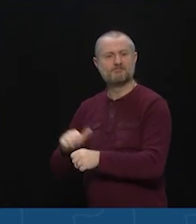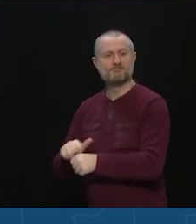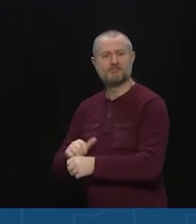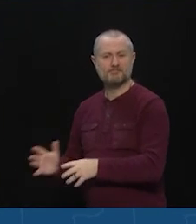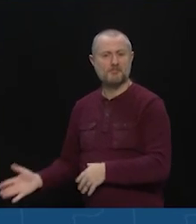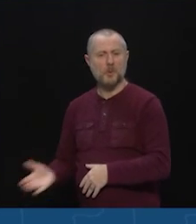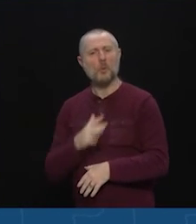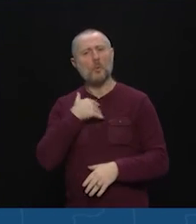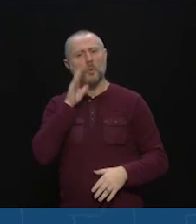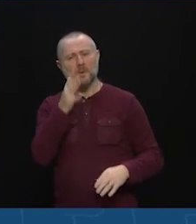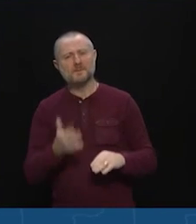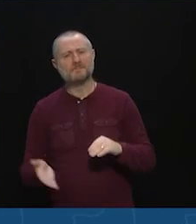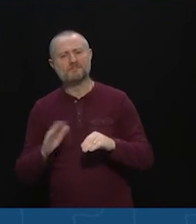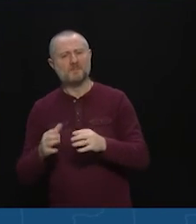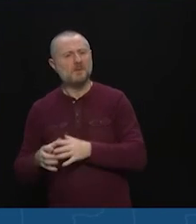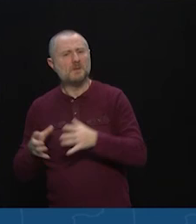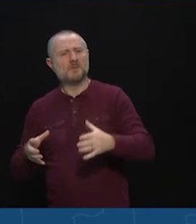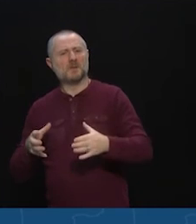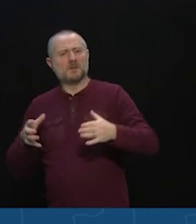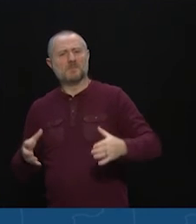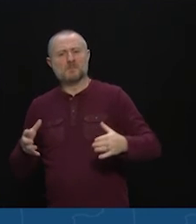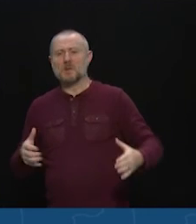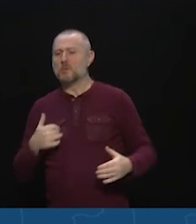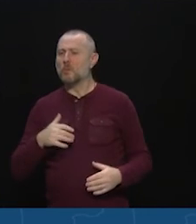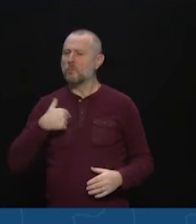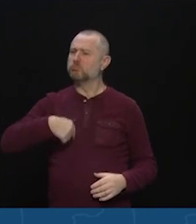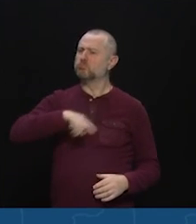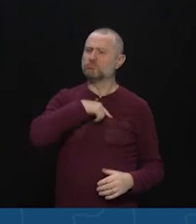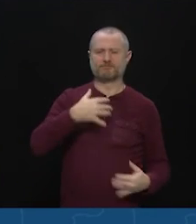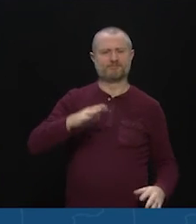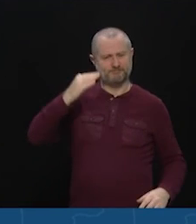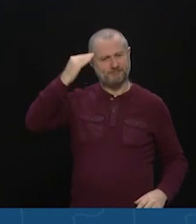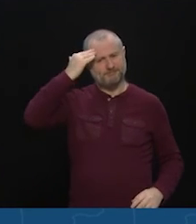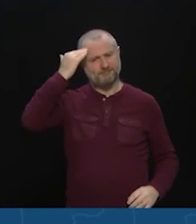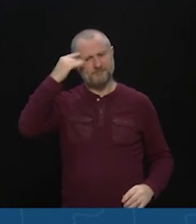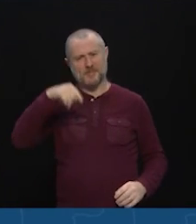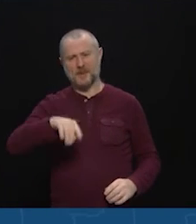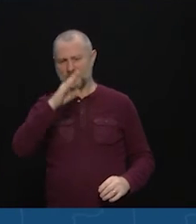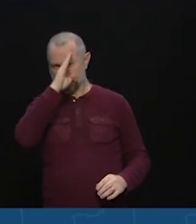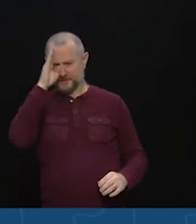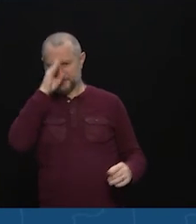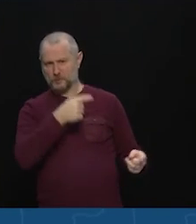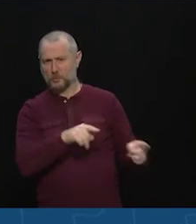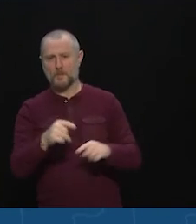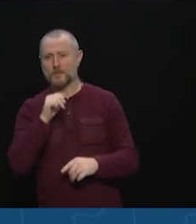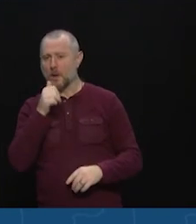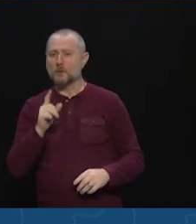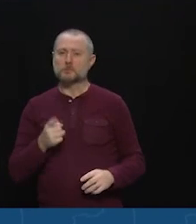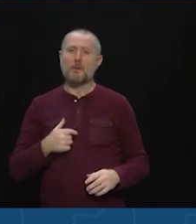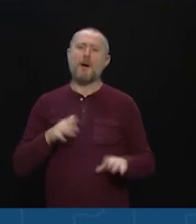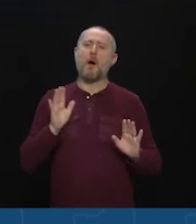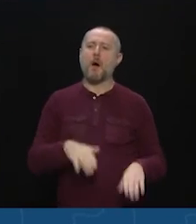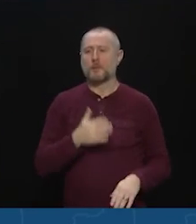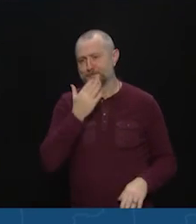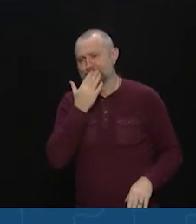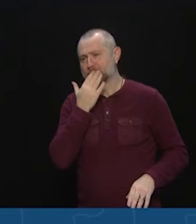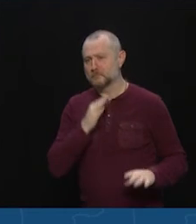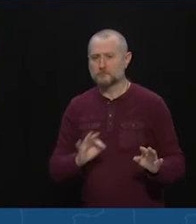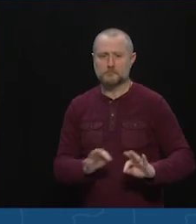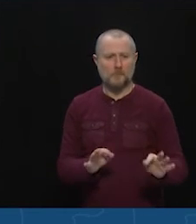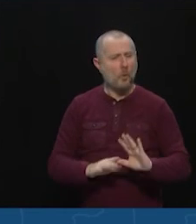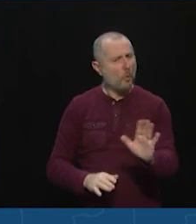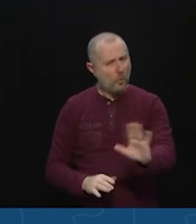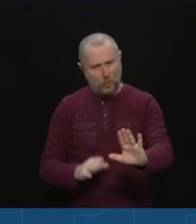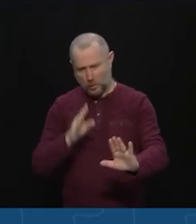we're aware of what's going on in hospitals. I'm not sugarcoating the experience in a hospital, and we're continuing to have 32 hospitals that can't